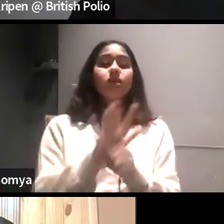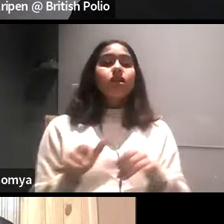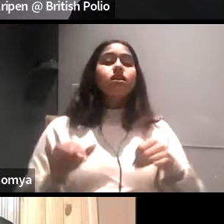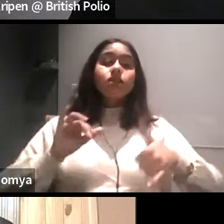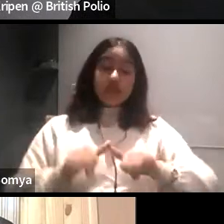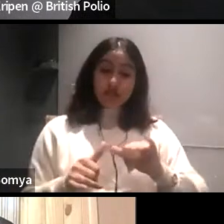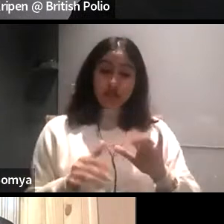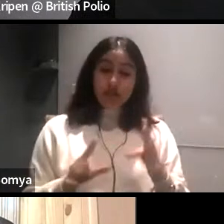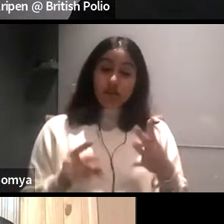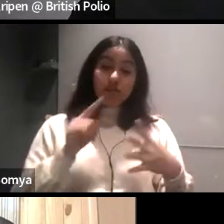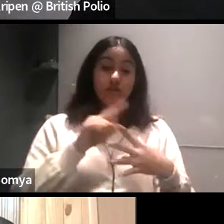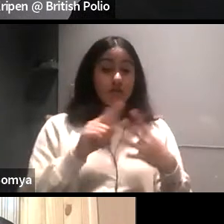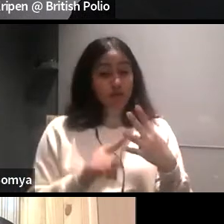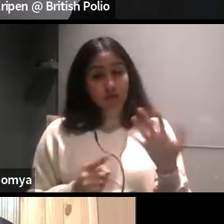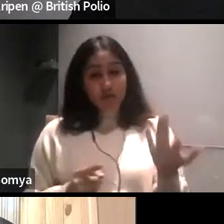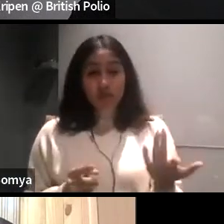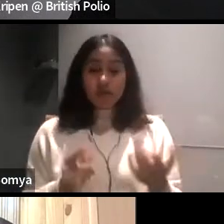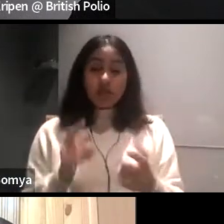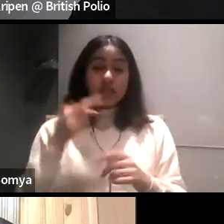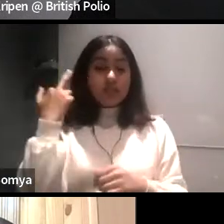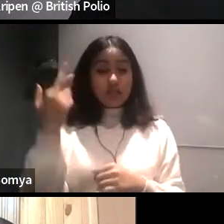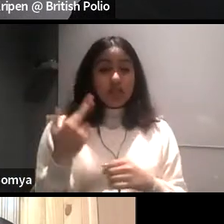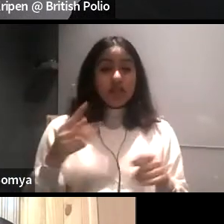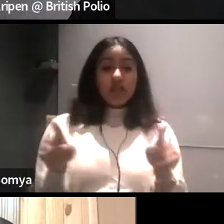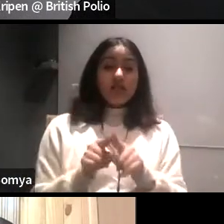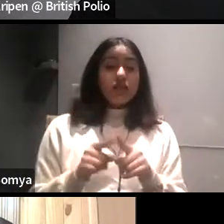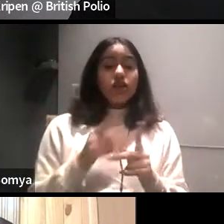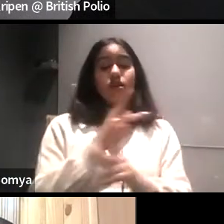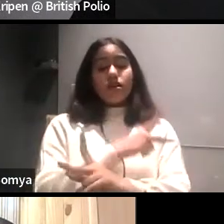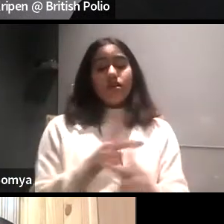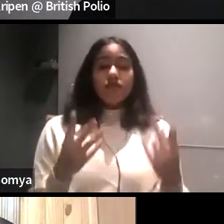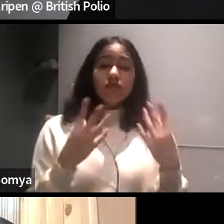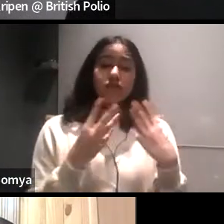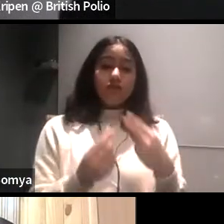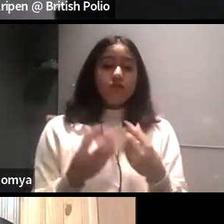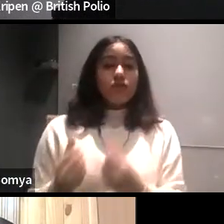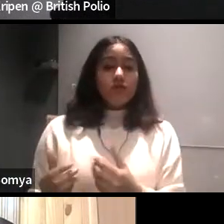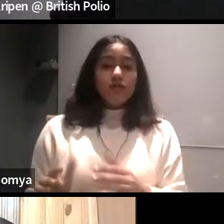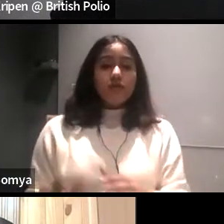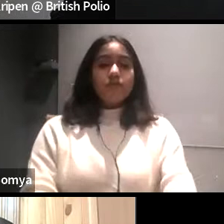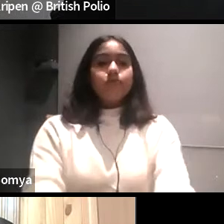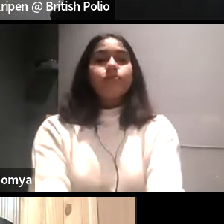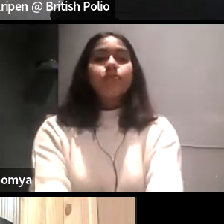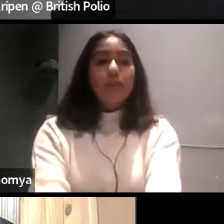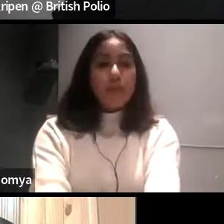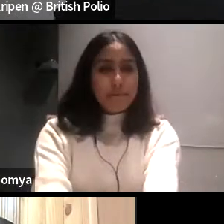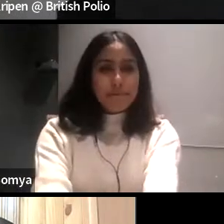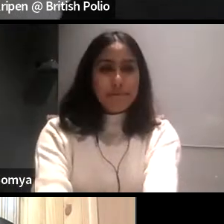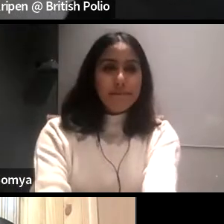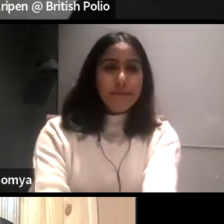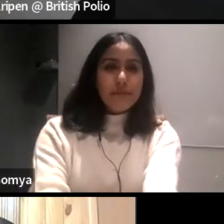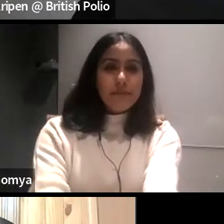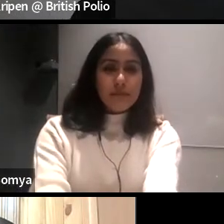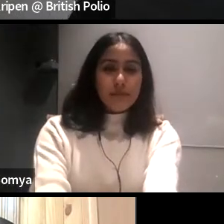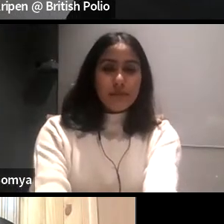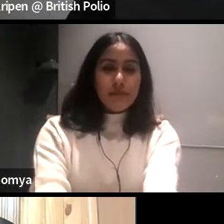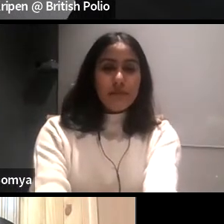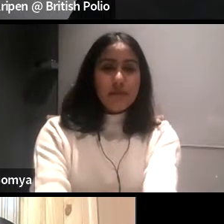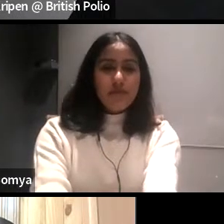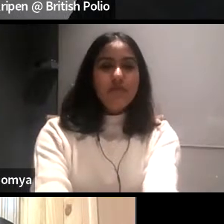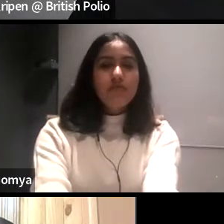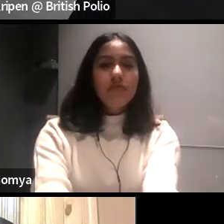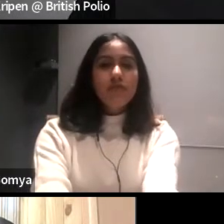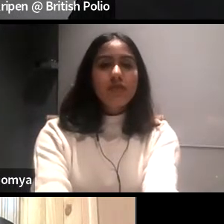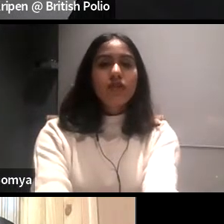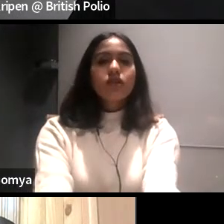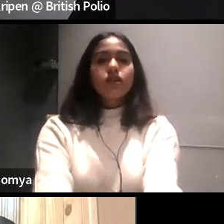think by force or by purpose, we come with different solutions. As respect to the employment, which was touched upon